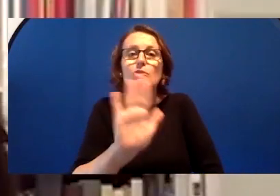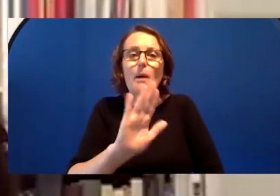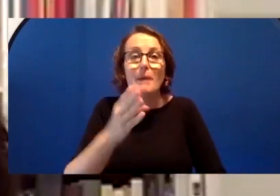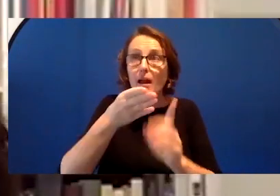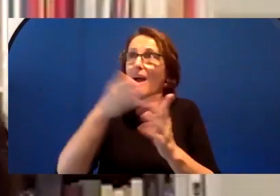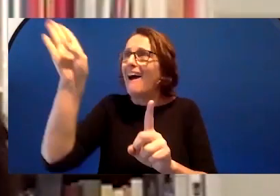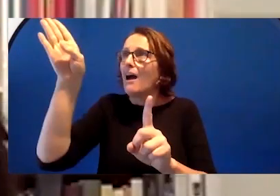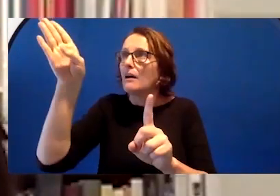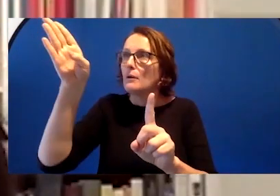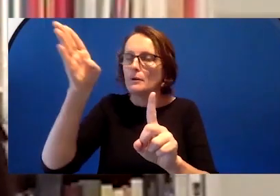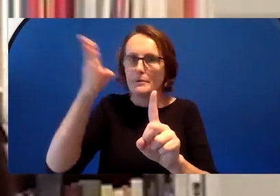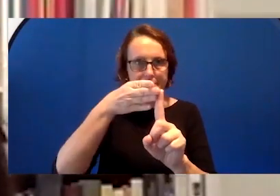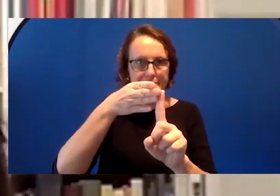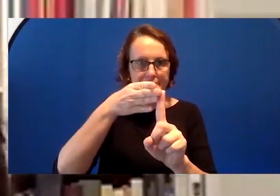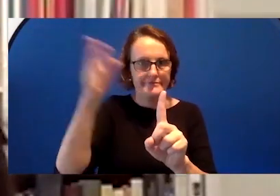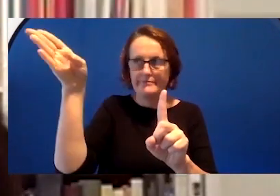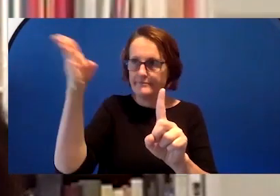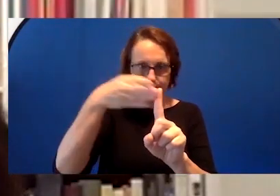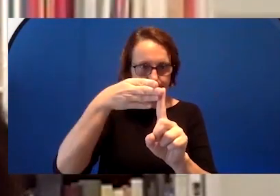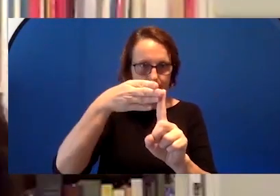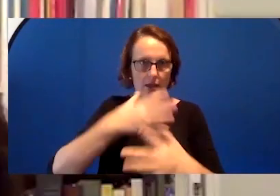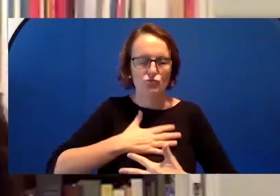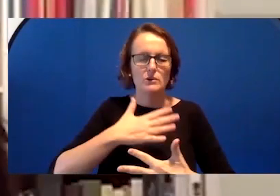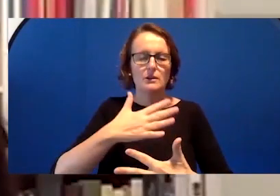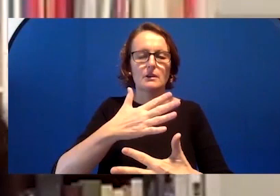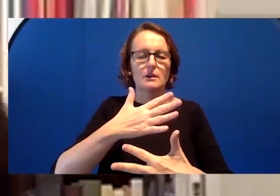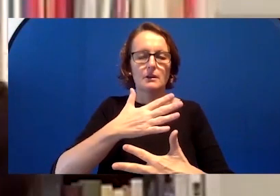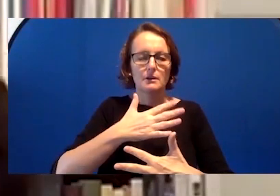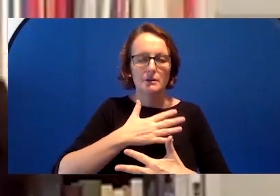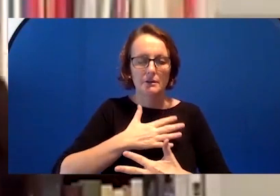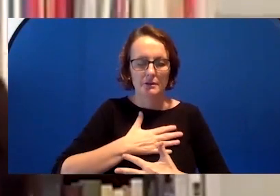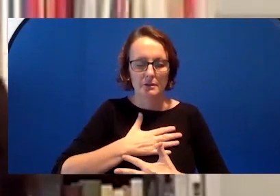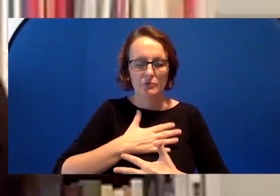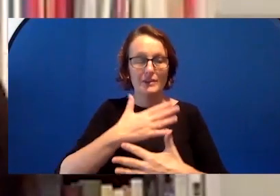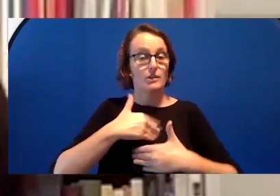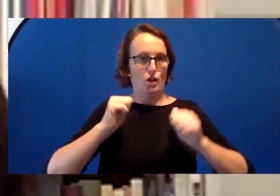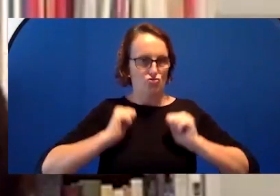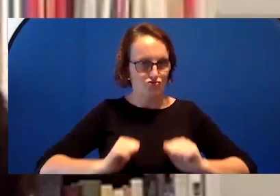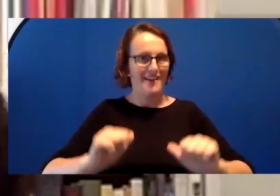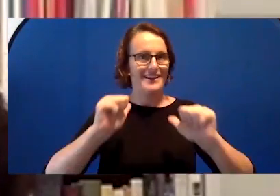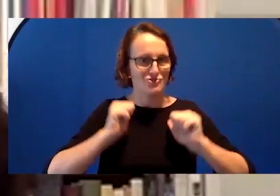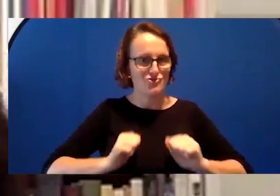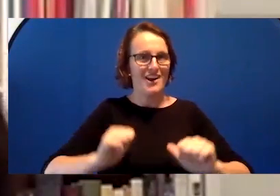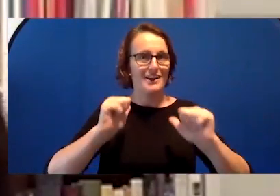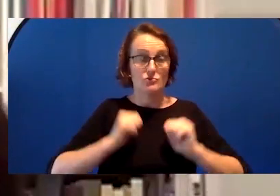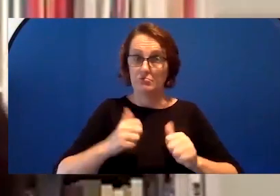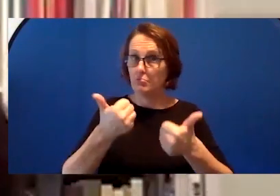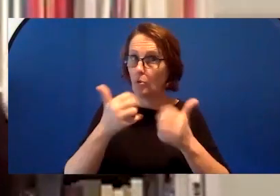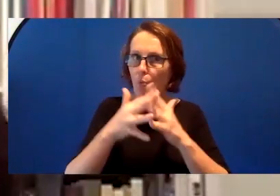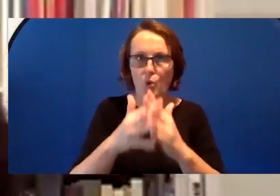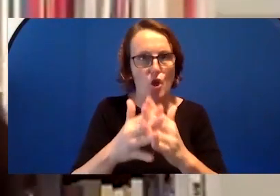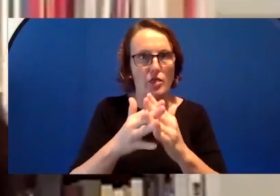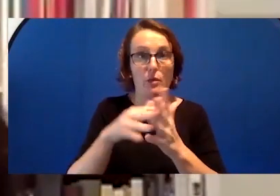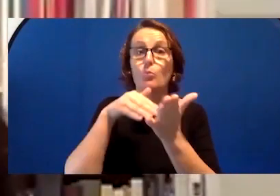your focus back to where you intend it to be, such as the breath, is really helpful with this. This is because, and this